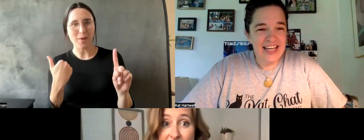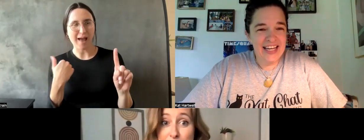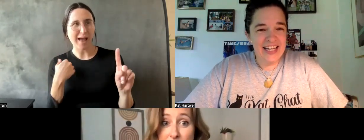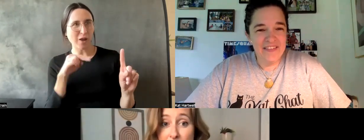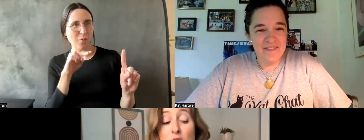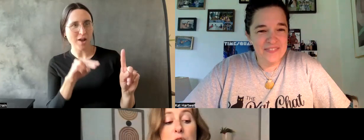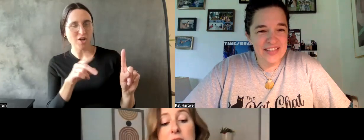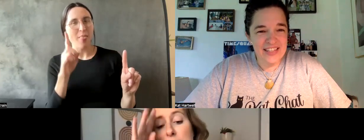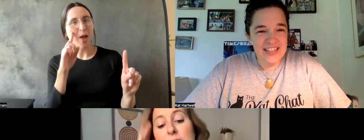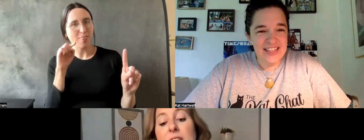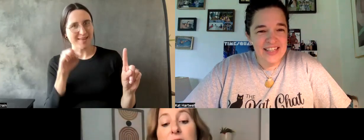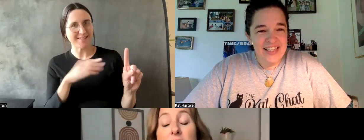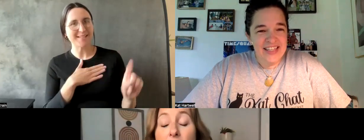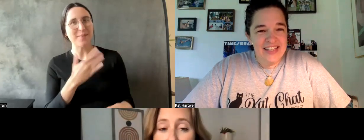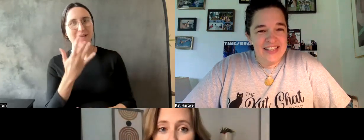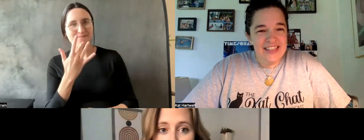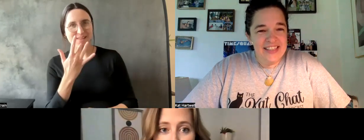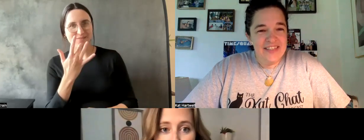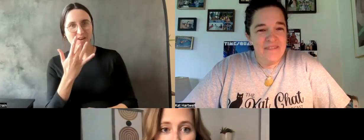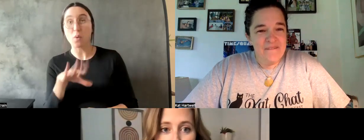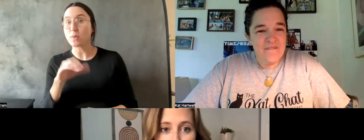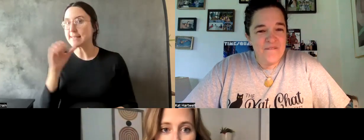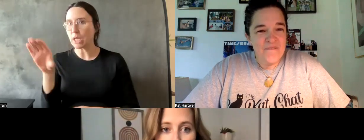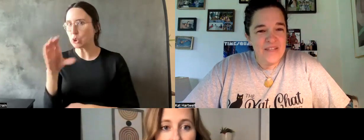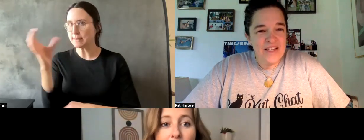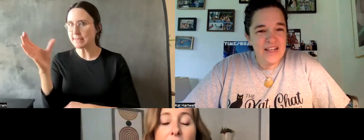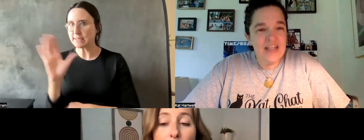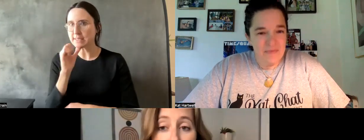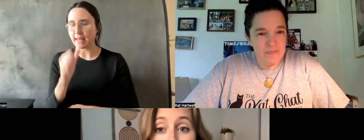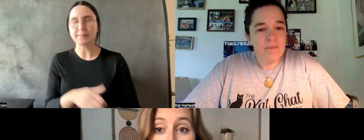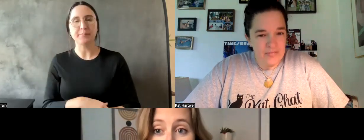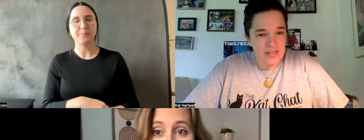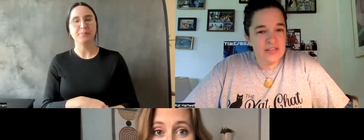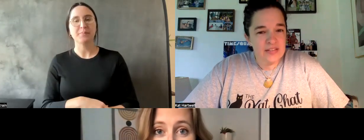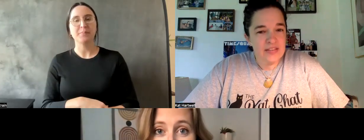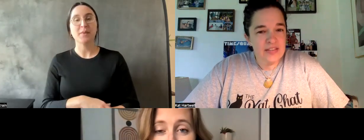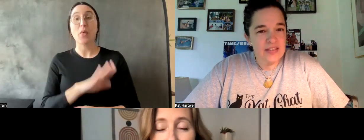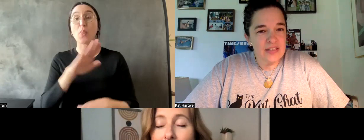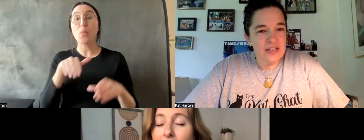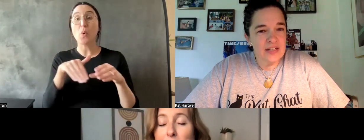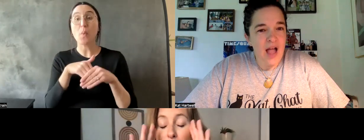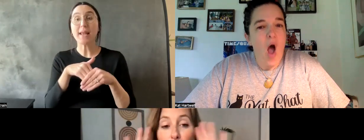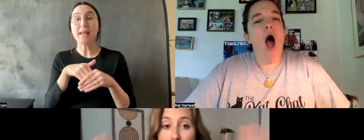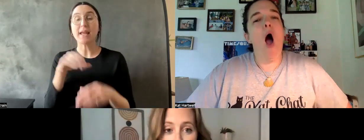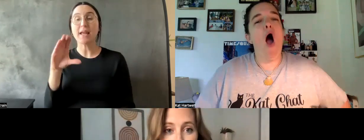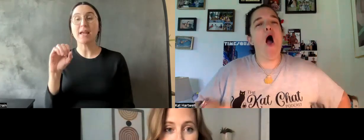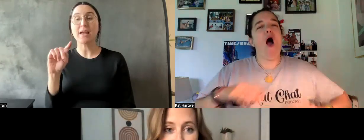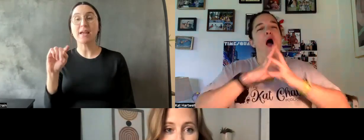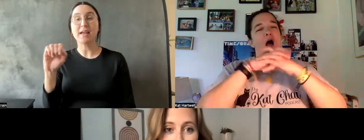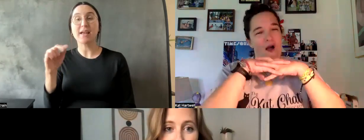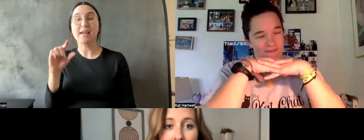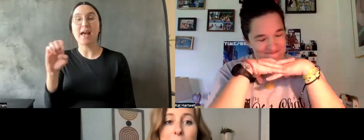Like, this is my favorite. So this is my favorite non-Christmas movie. Okay. The Wedding Cottage blew my